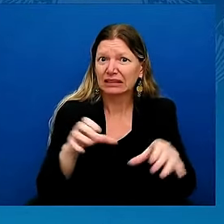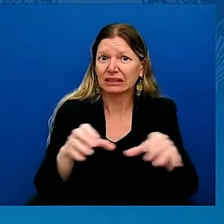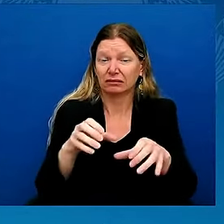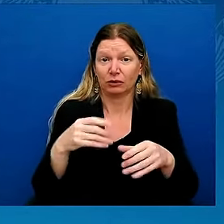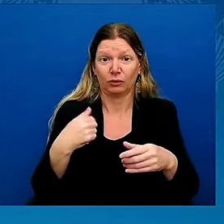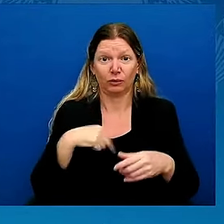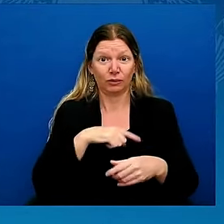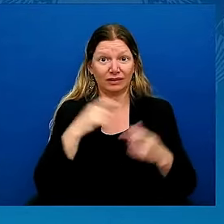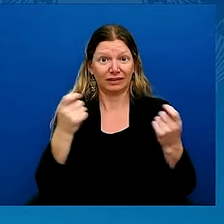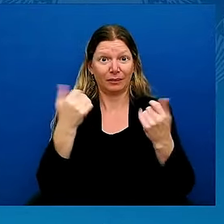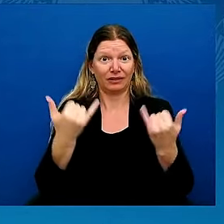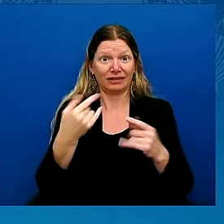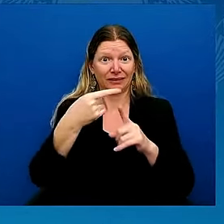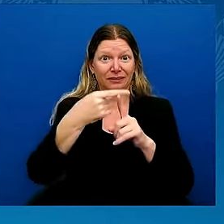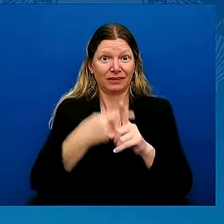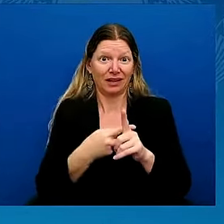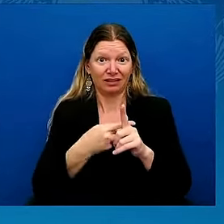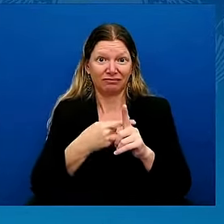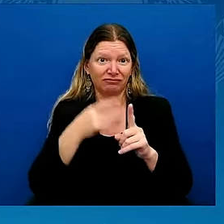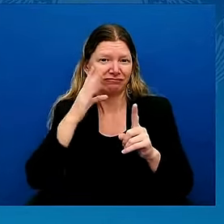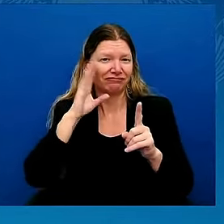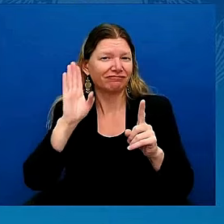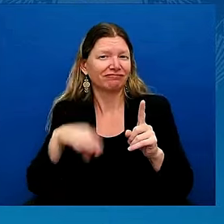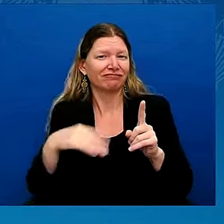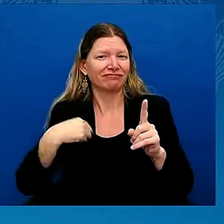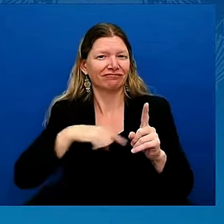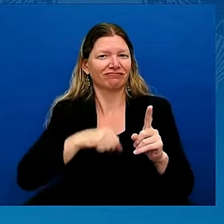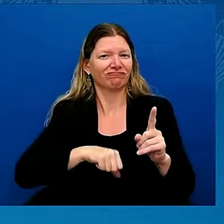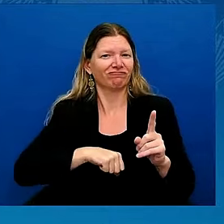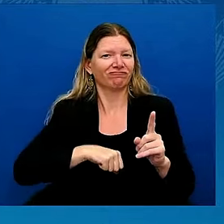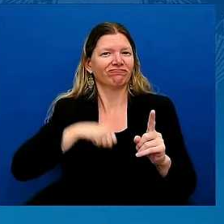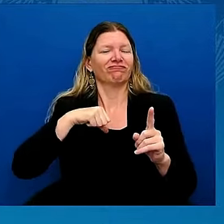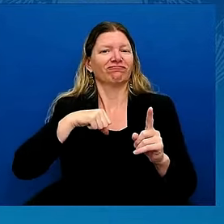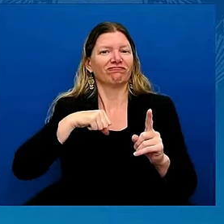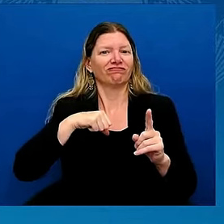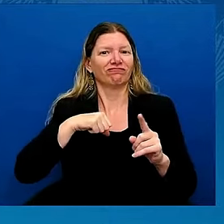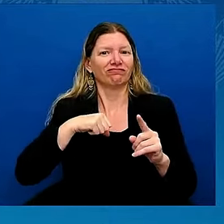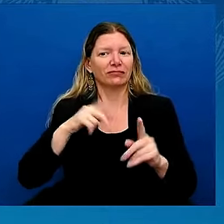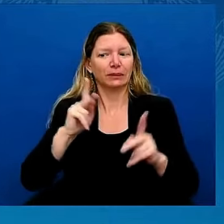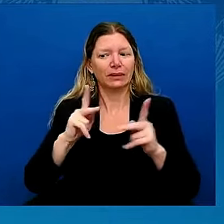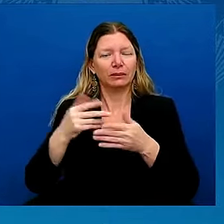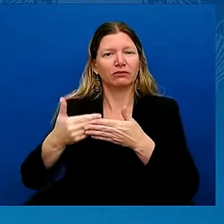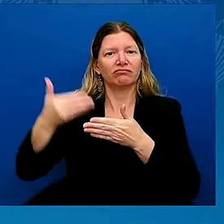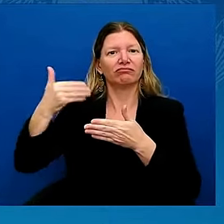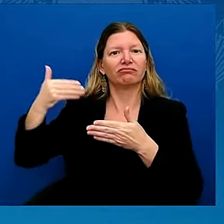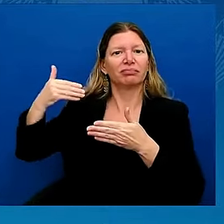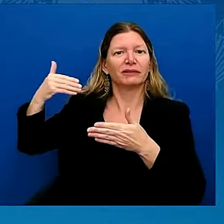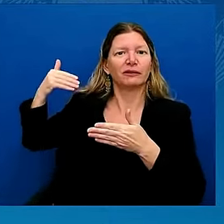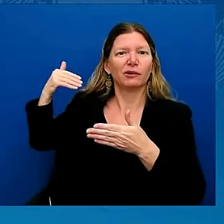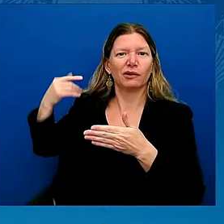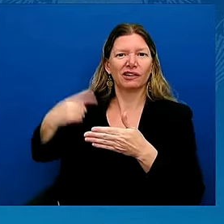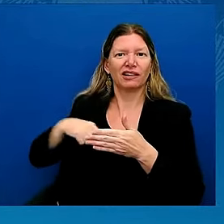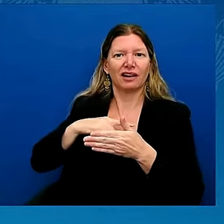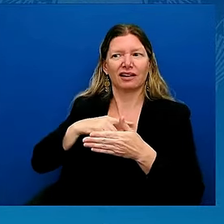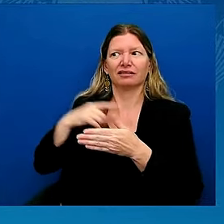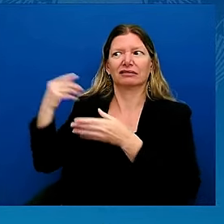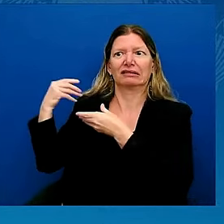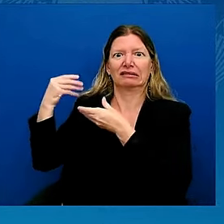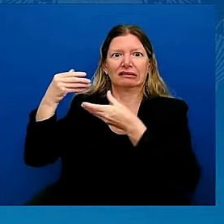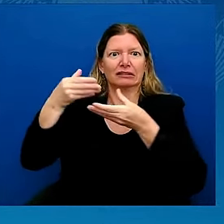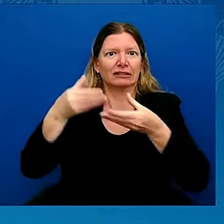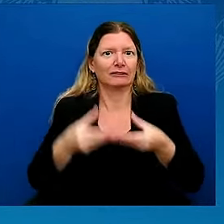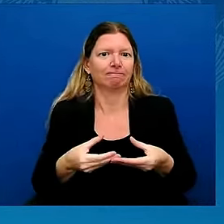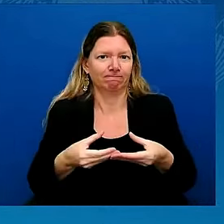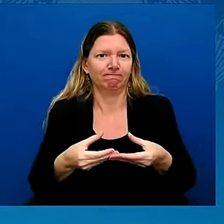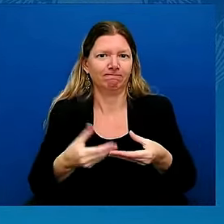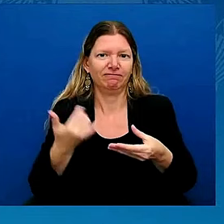the baton. Those heroes who fought for freedom, who have now passed the baton on to us.